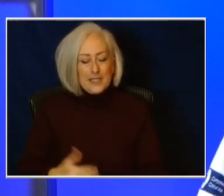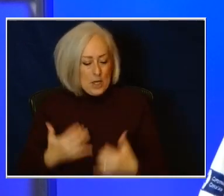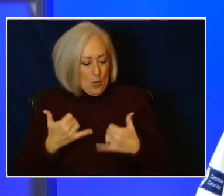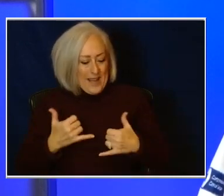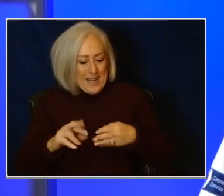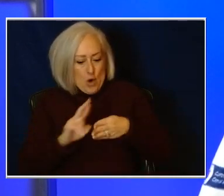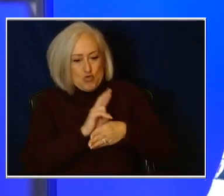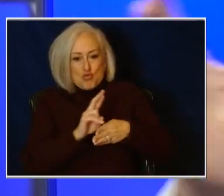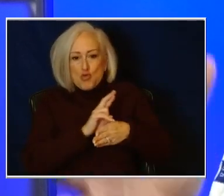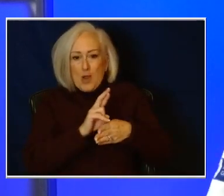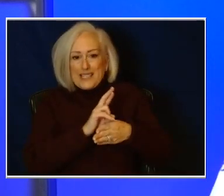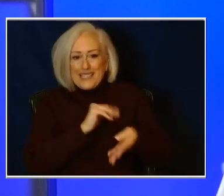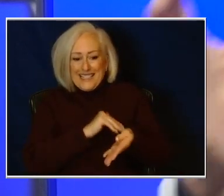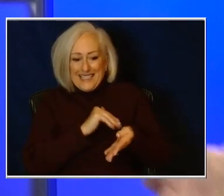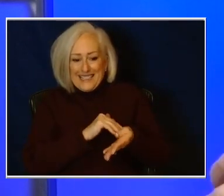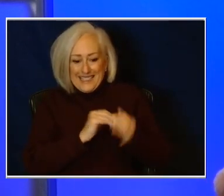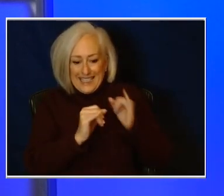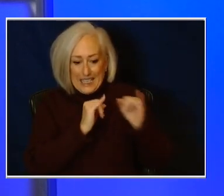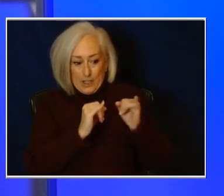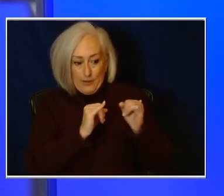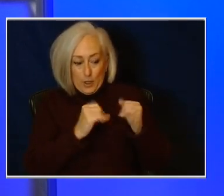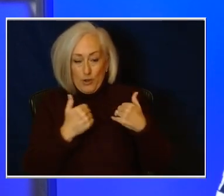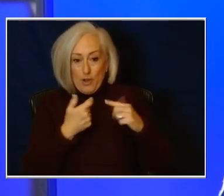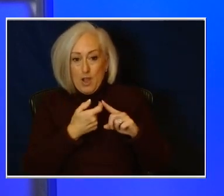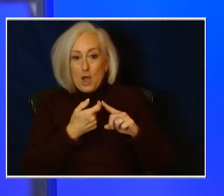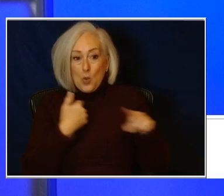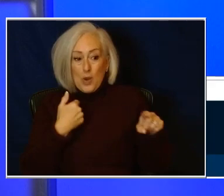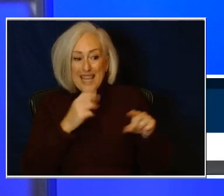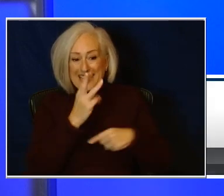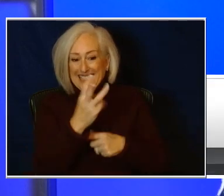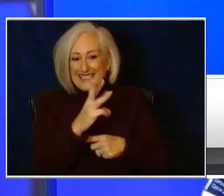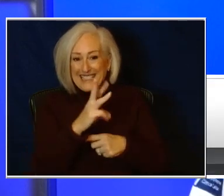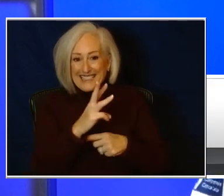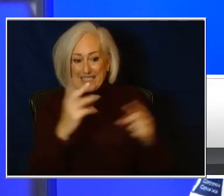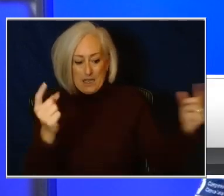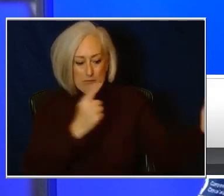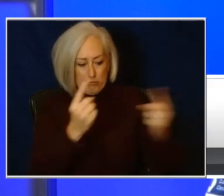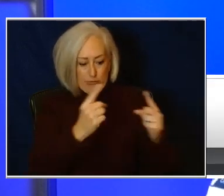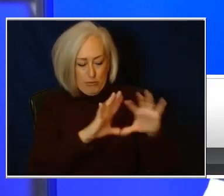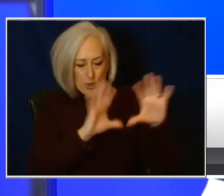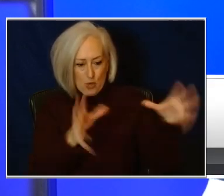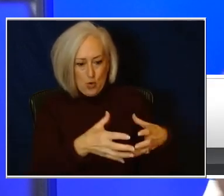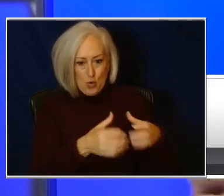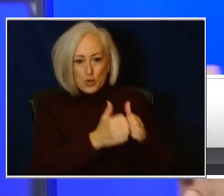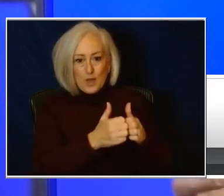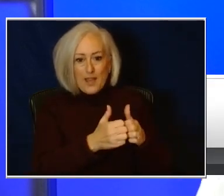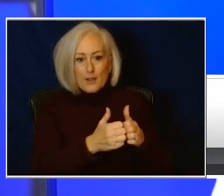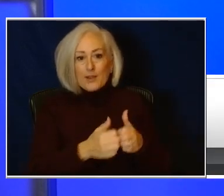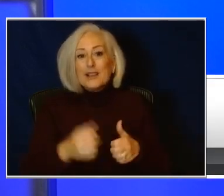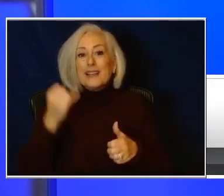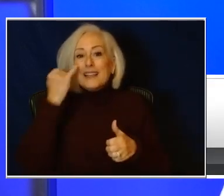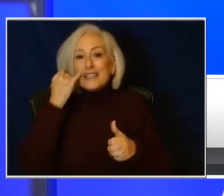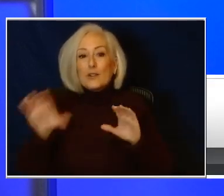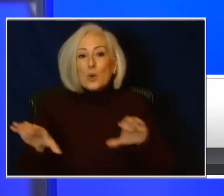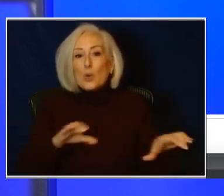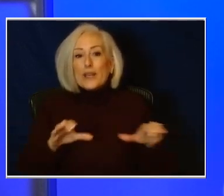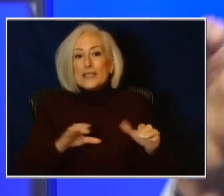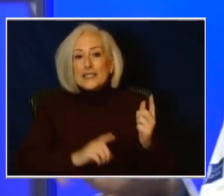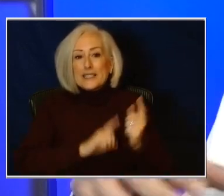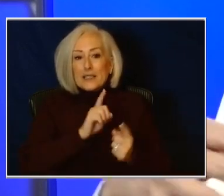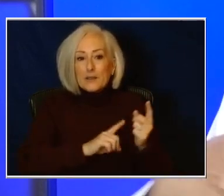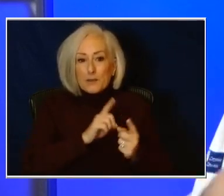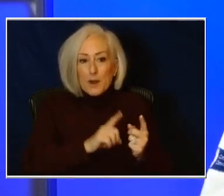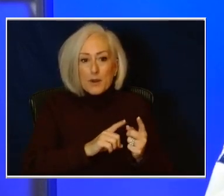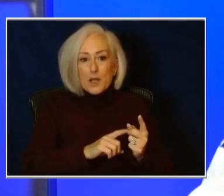were 16 residents in a room. You know, if we did that in person, there would naturally be one-on-one, two-on-one conversations in